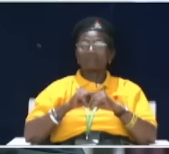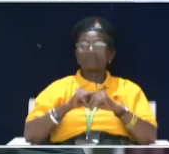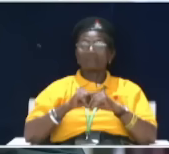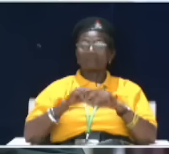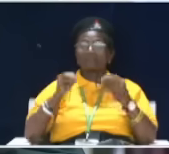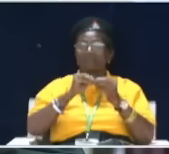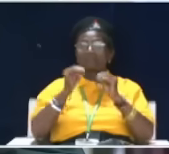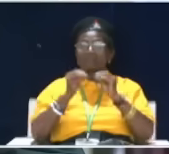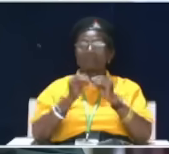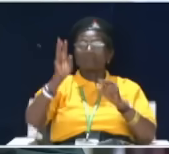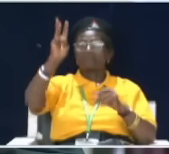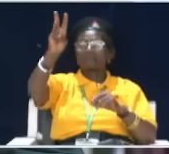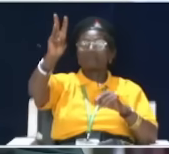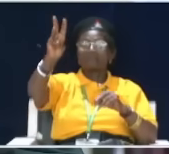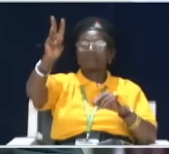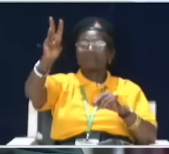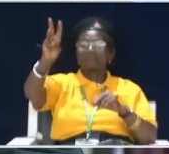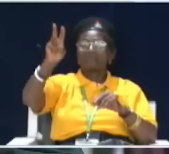Number six. Ìkẹfà.